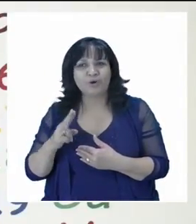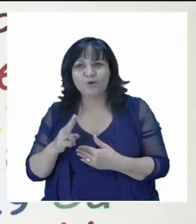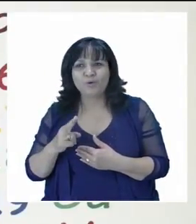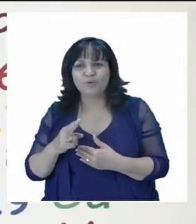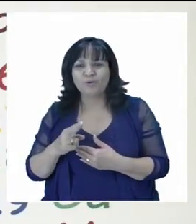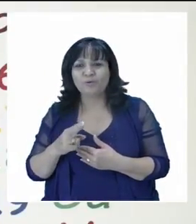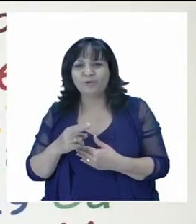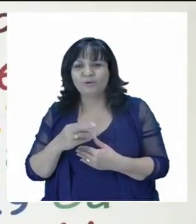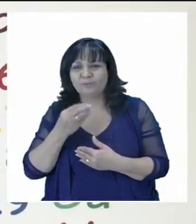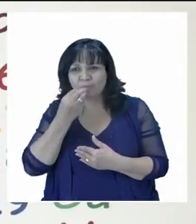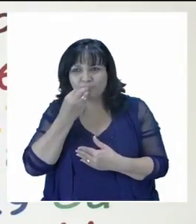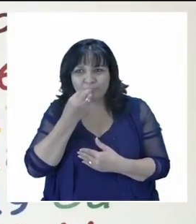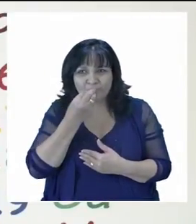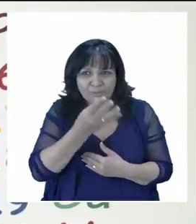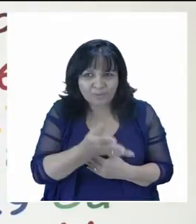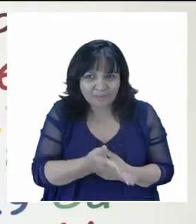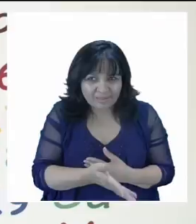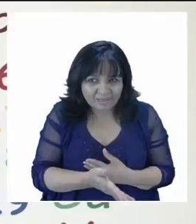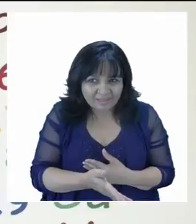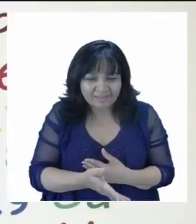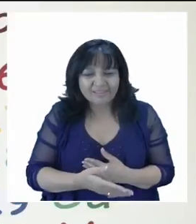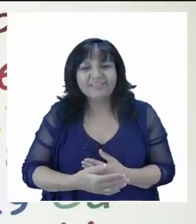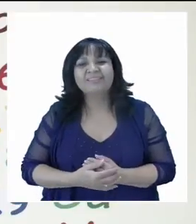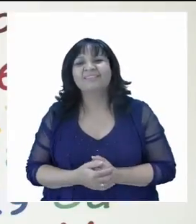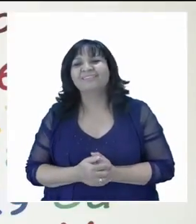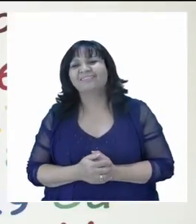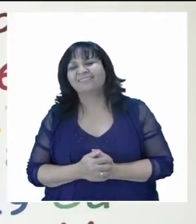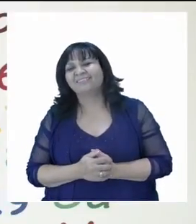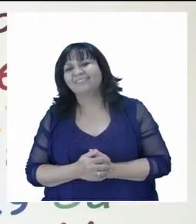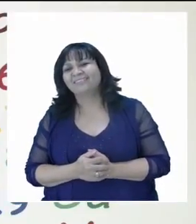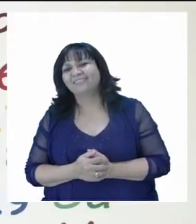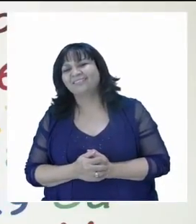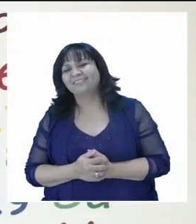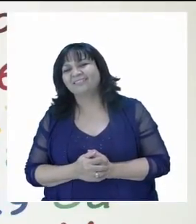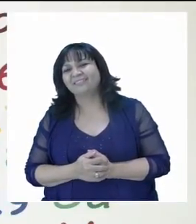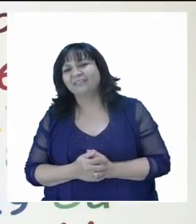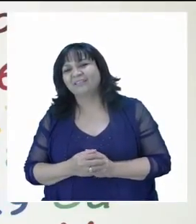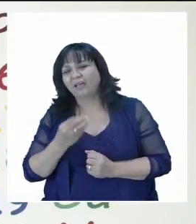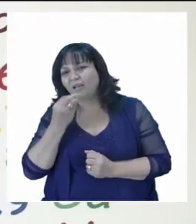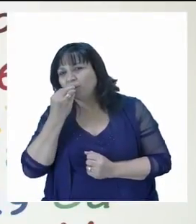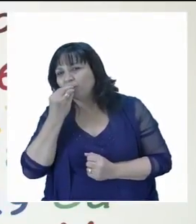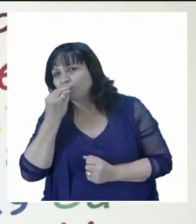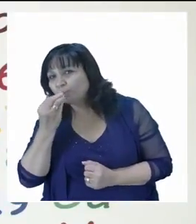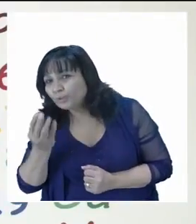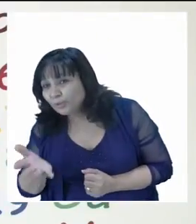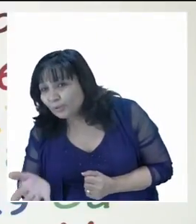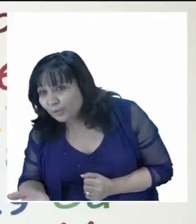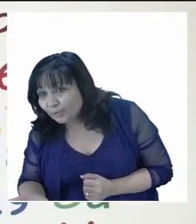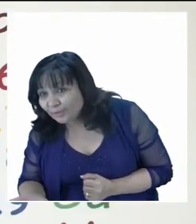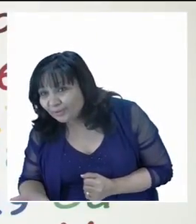we spit out the toothpaste. Let's spit out the toothpaste.